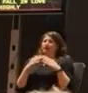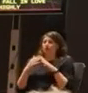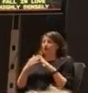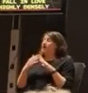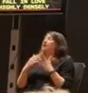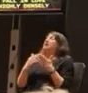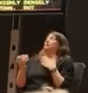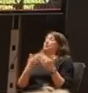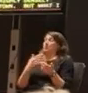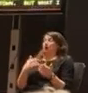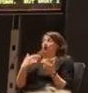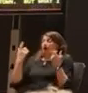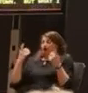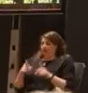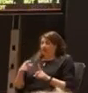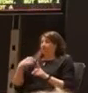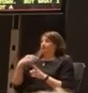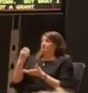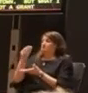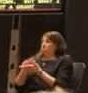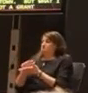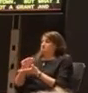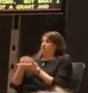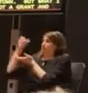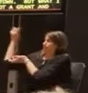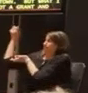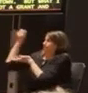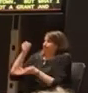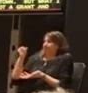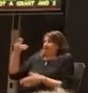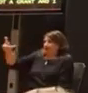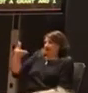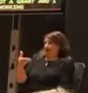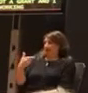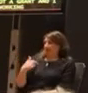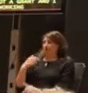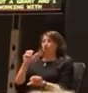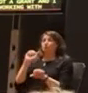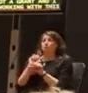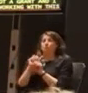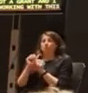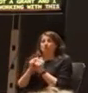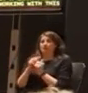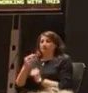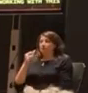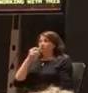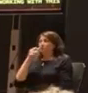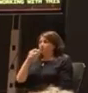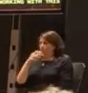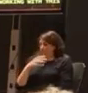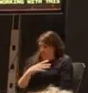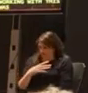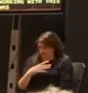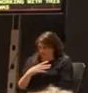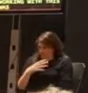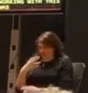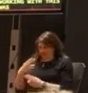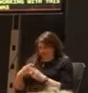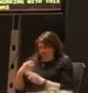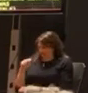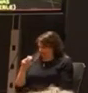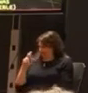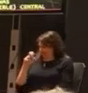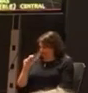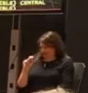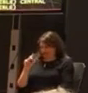grant, and I was hired with working with this woman, Diane Ferguson, who was heading the Central Senior Center at the time. And we